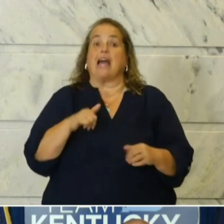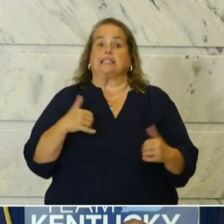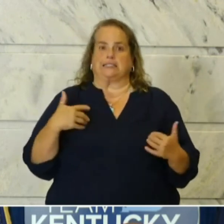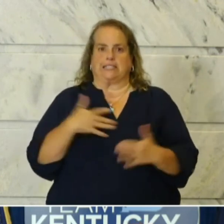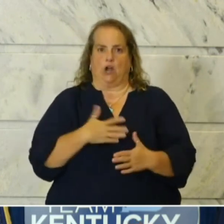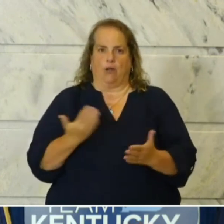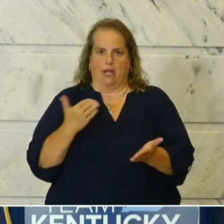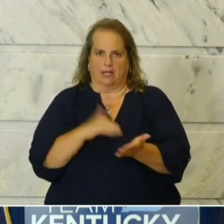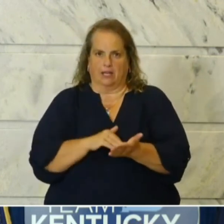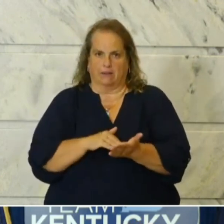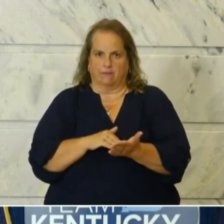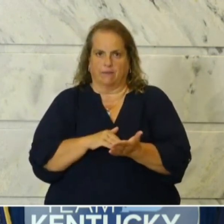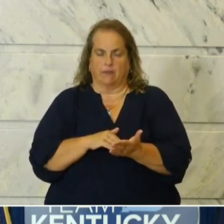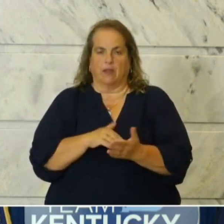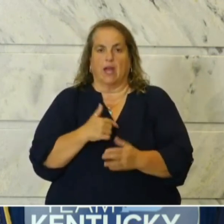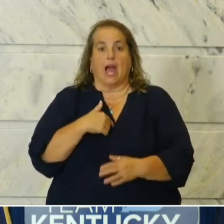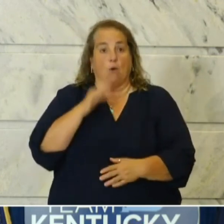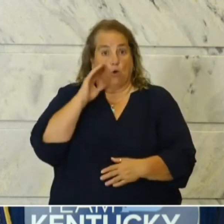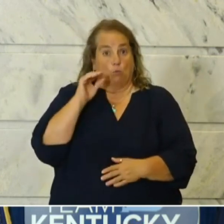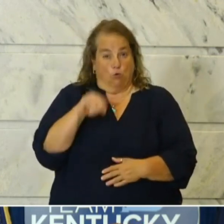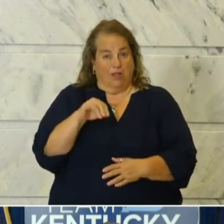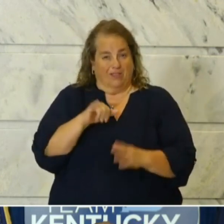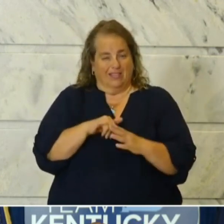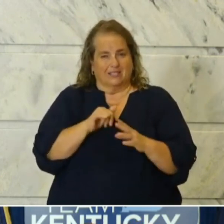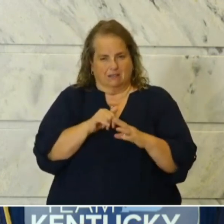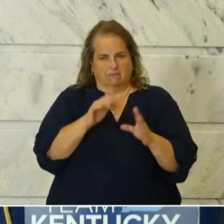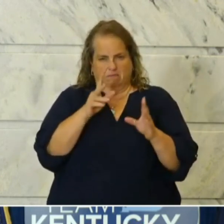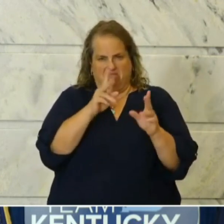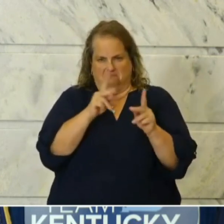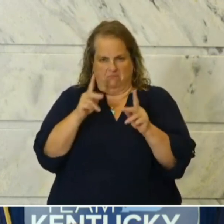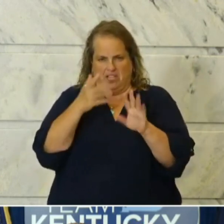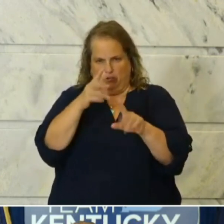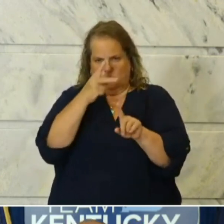again. Now I'm going to put this in context. So first of all,